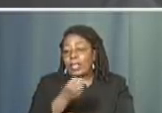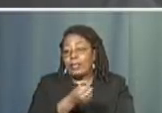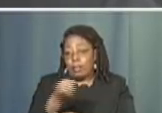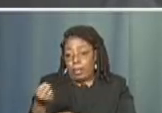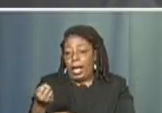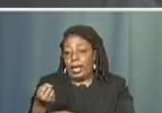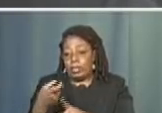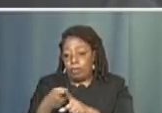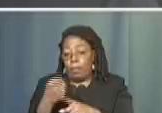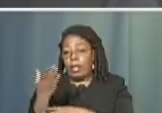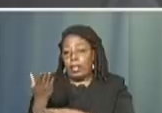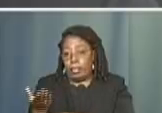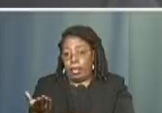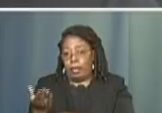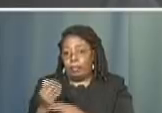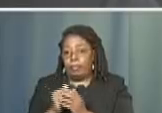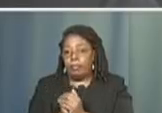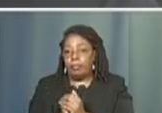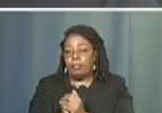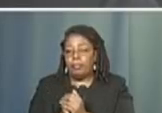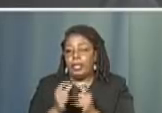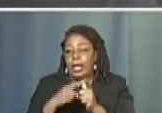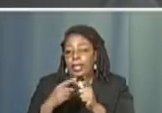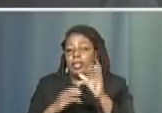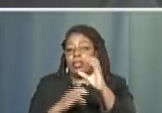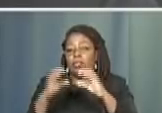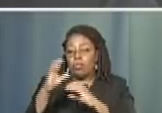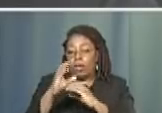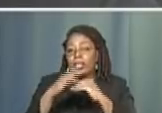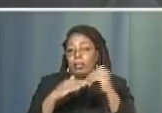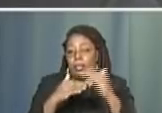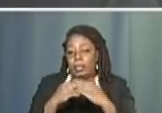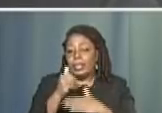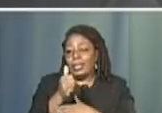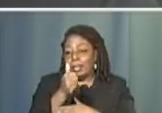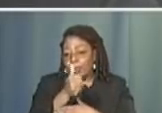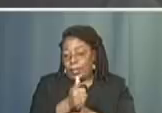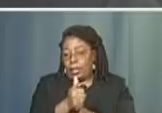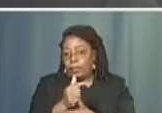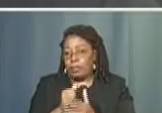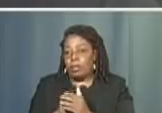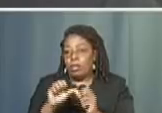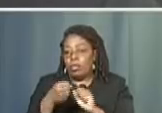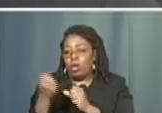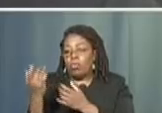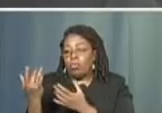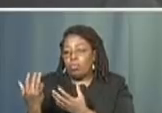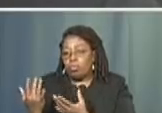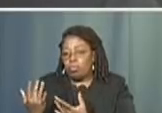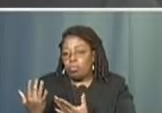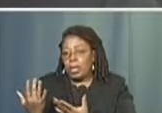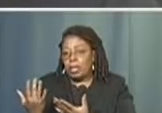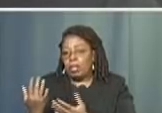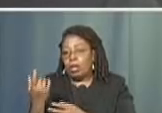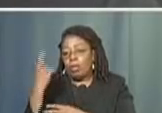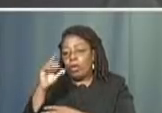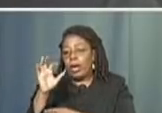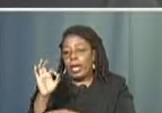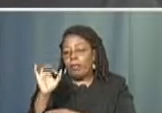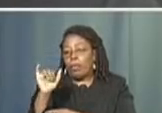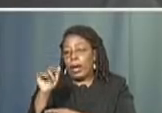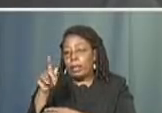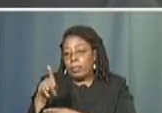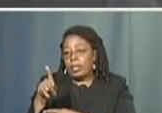and they in turn would have to construct the facilities themselves. So we're just waiting for FYP to